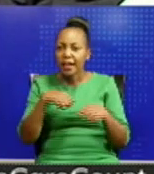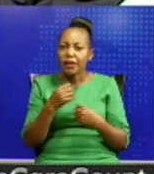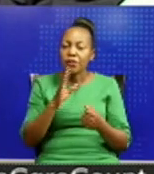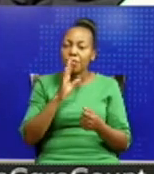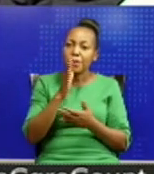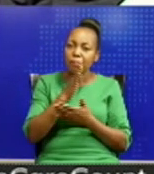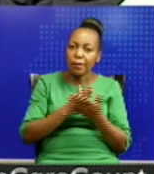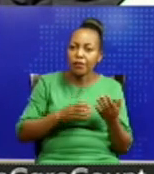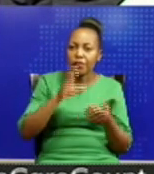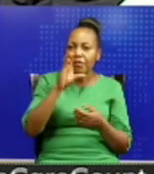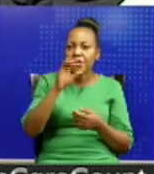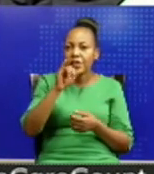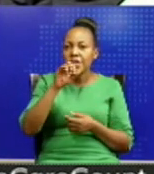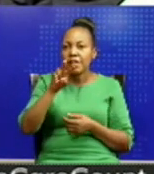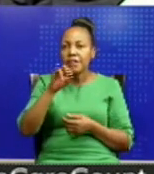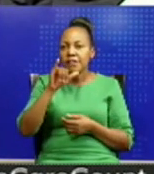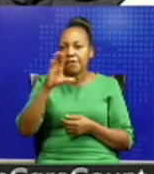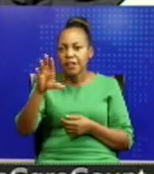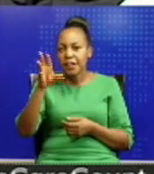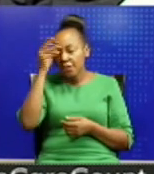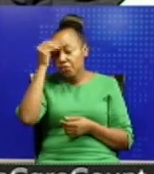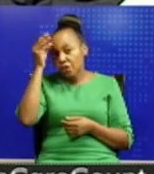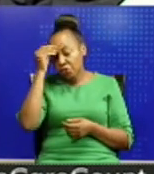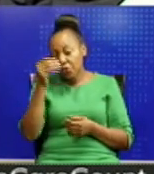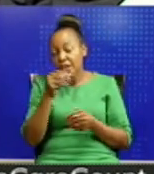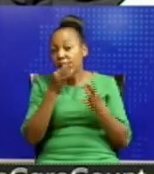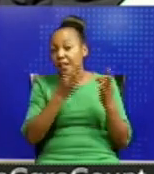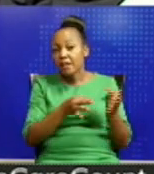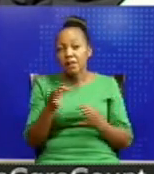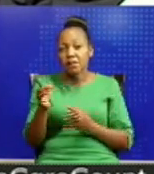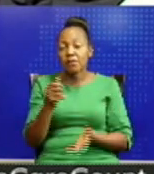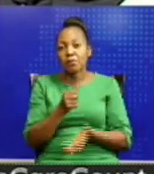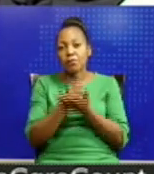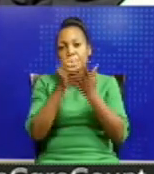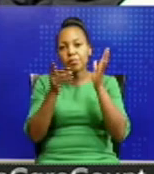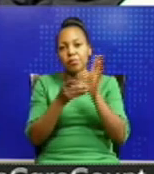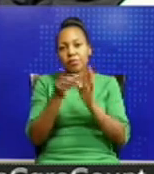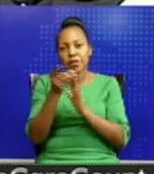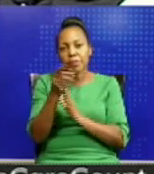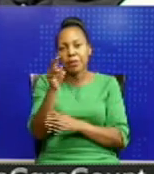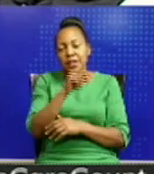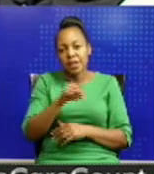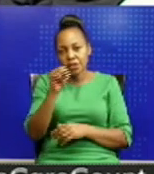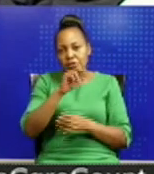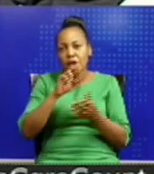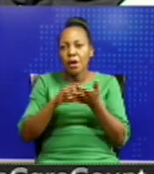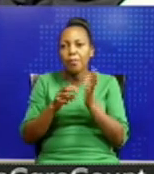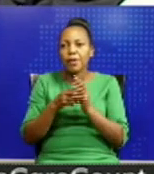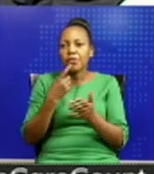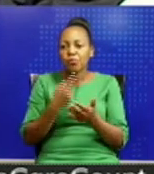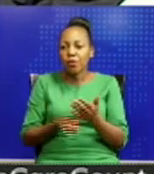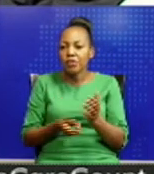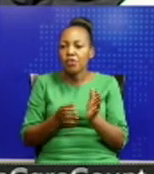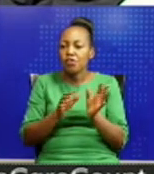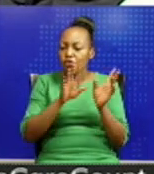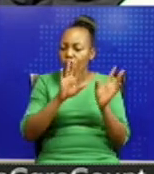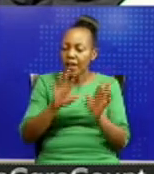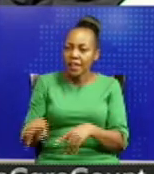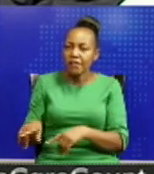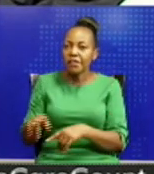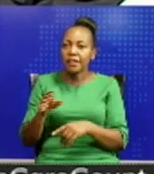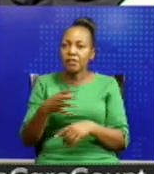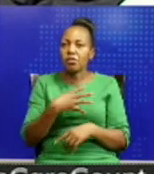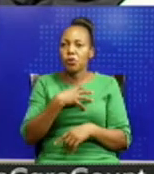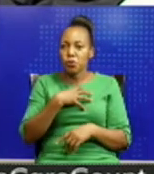forth. Factors that could have helped them propel development in the nation. So you're largely leaving this labor force untapped,